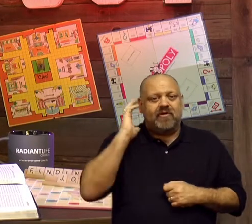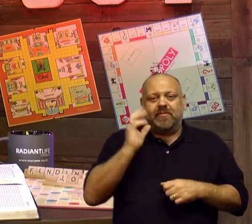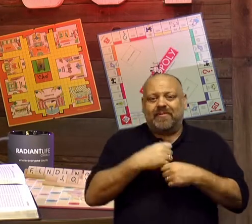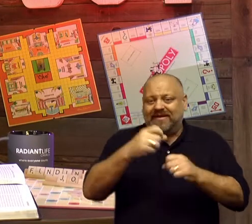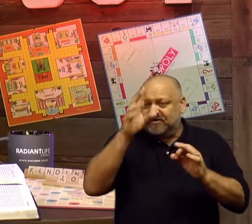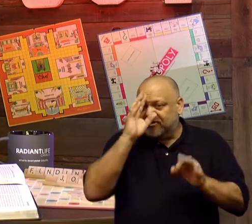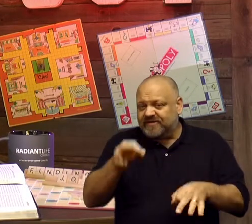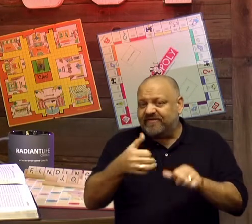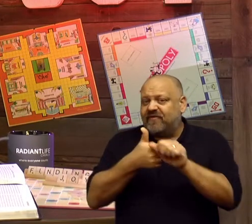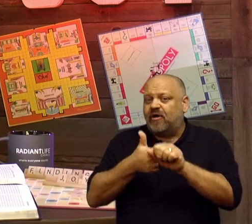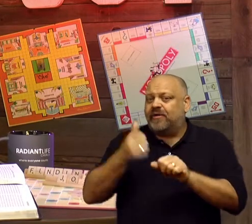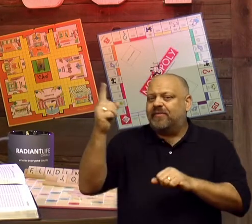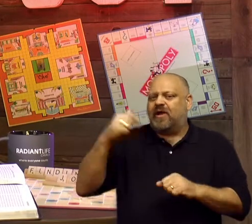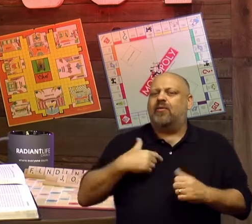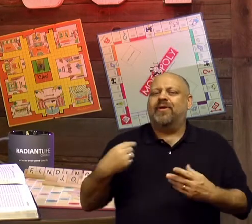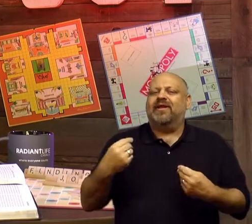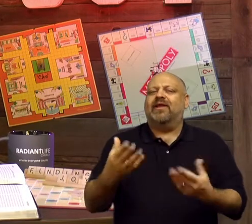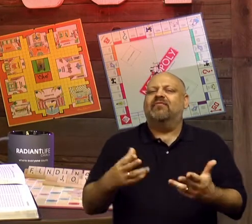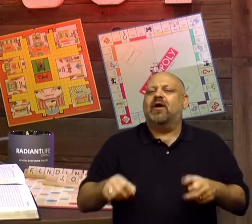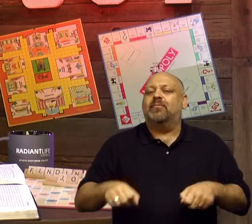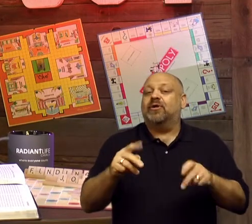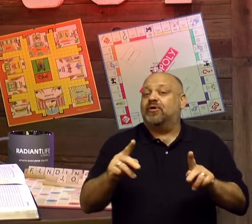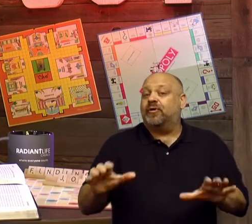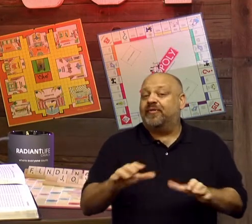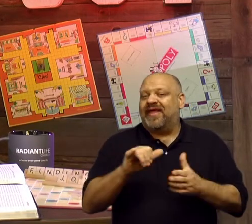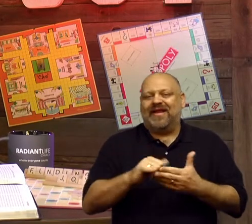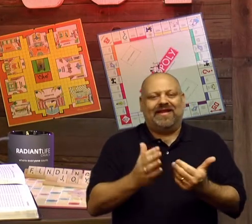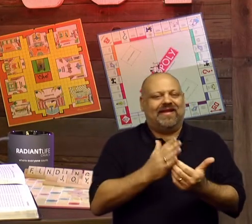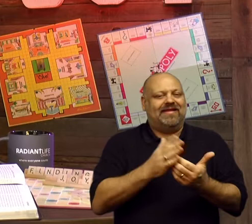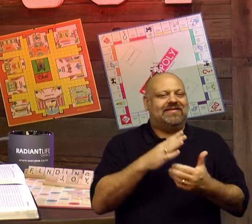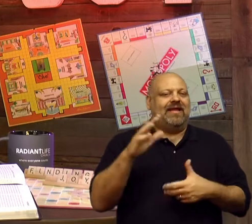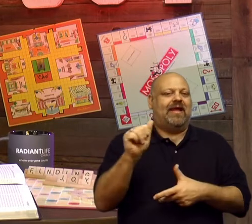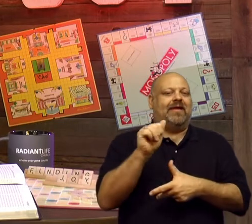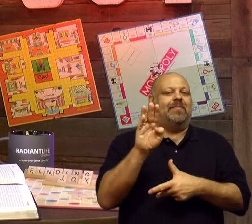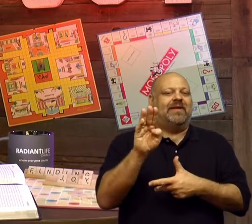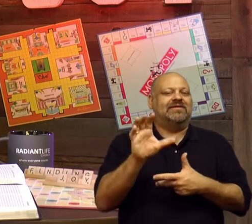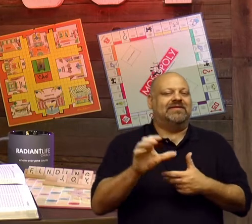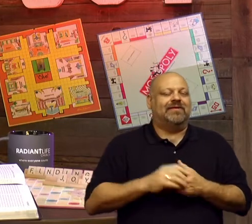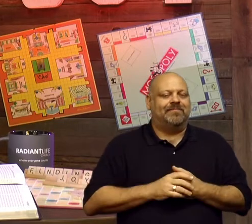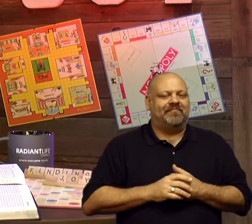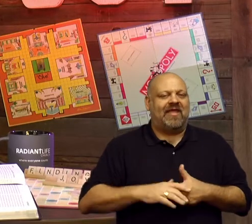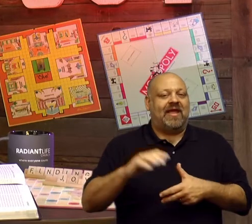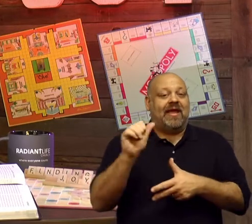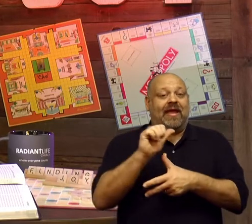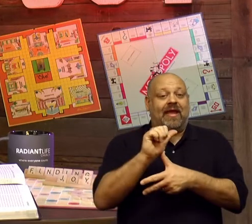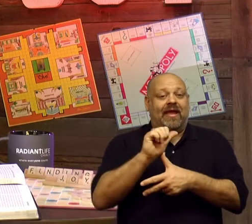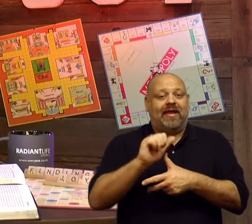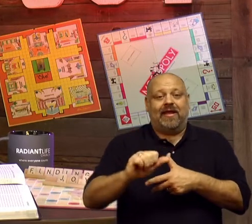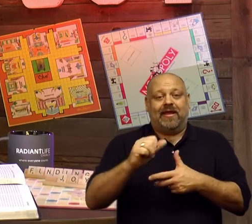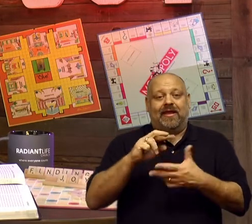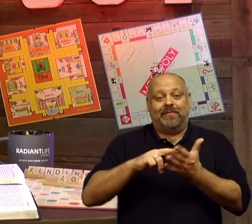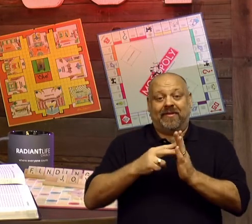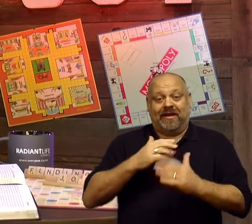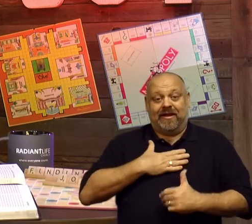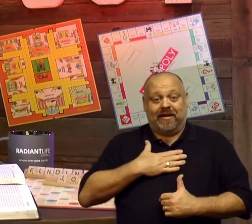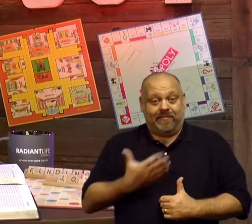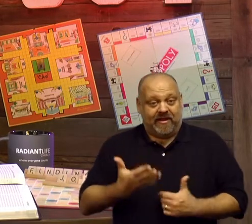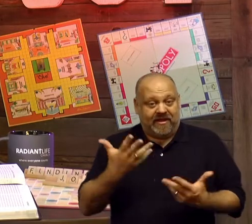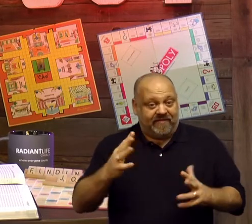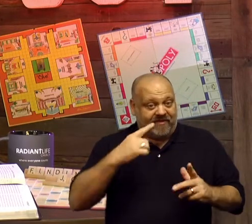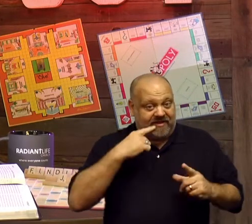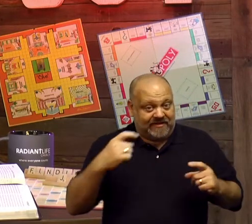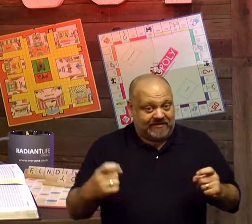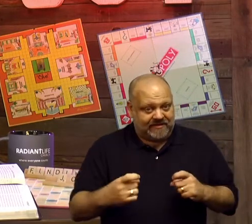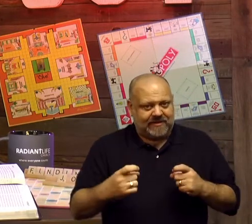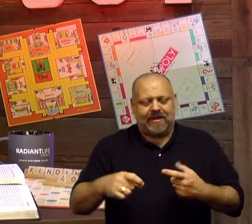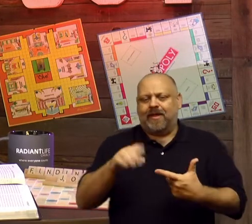him, I want to give you the opportunity to do so. It's as easy as ABC. The letter A is for admit that